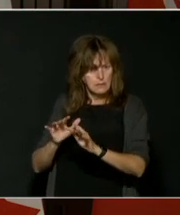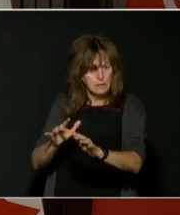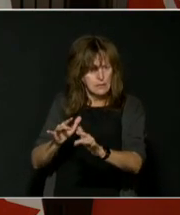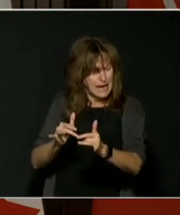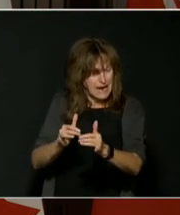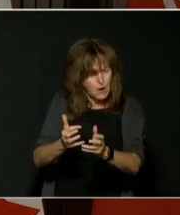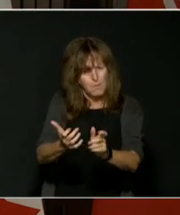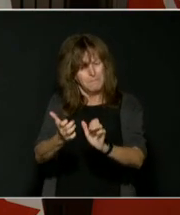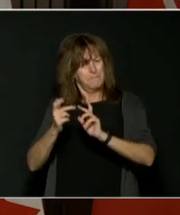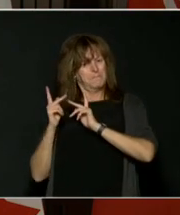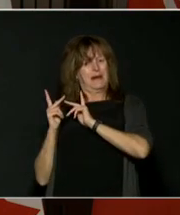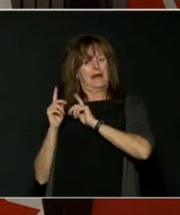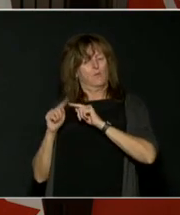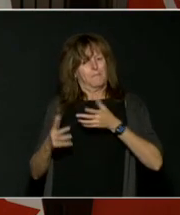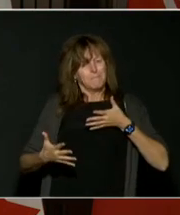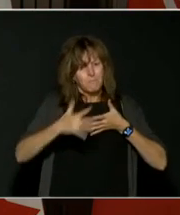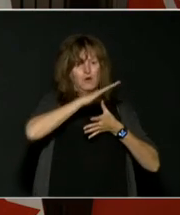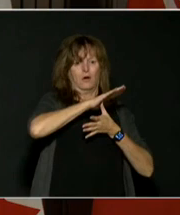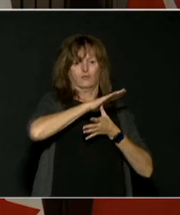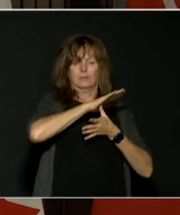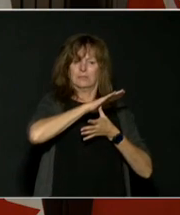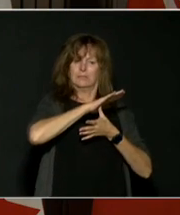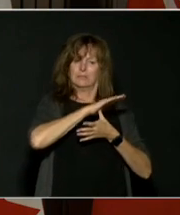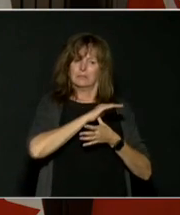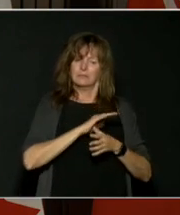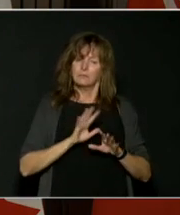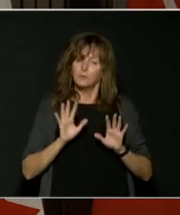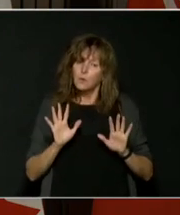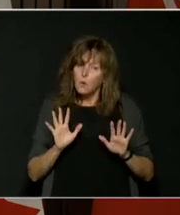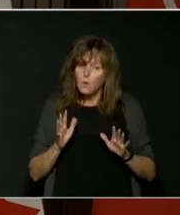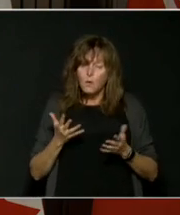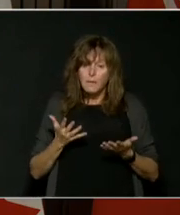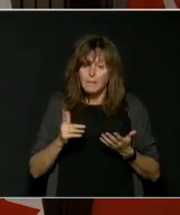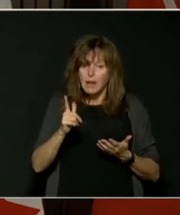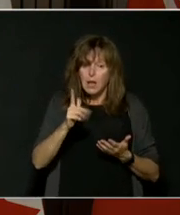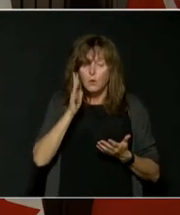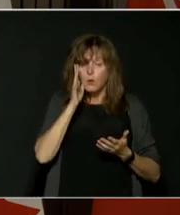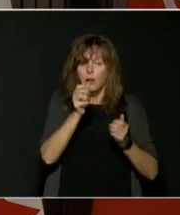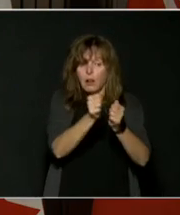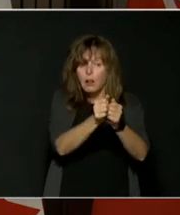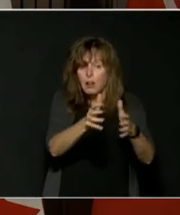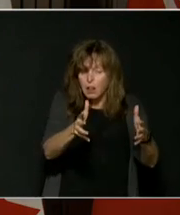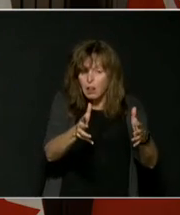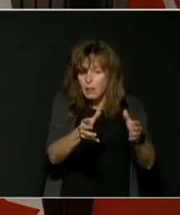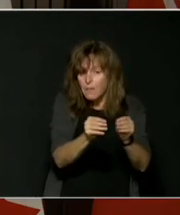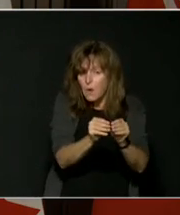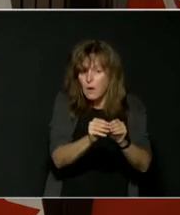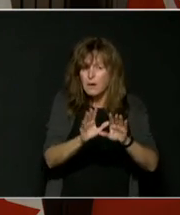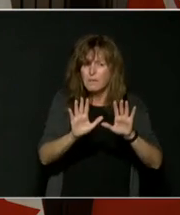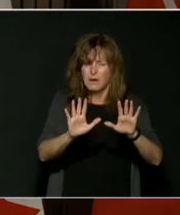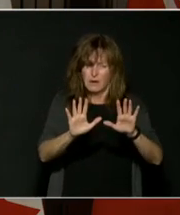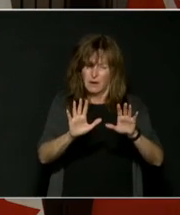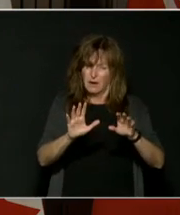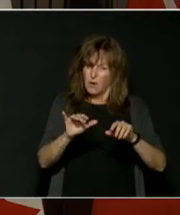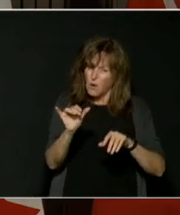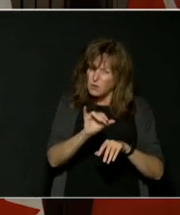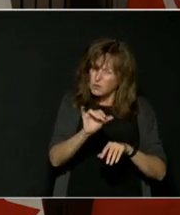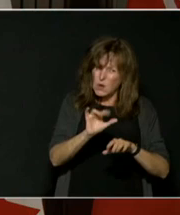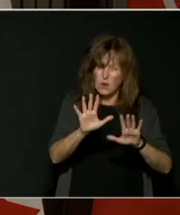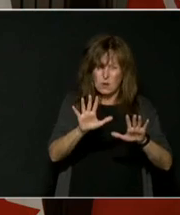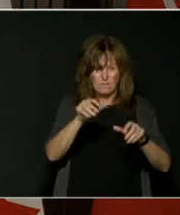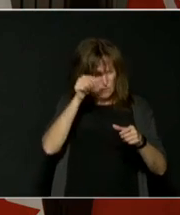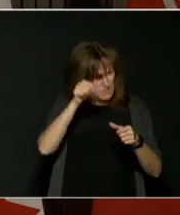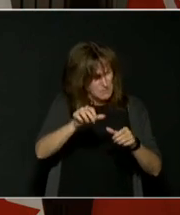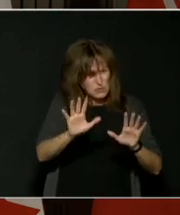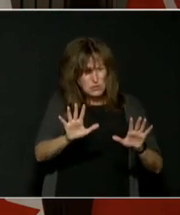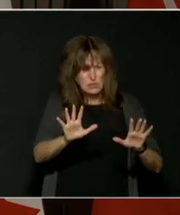open up again. I'd also say that, and bring forward the comments from Dr. Allen as well, what we're also looking for